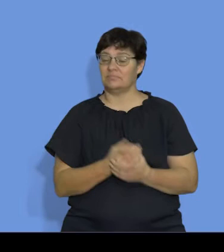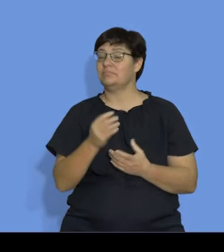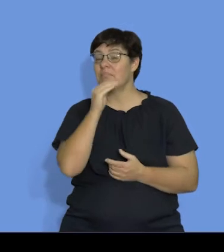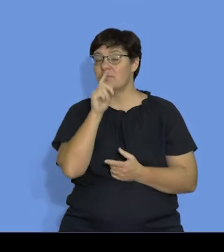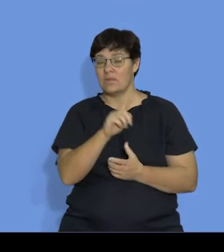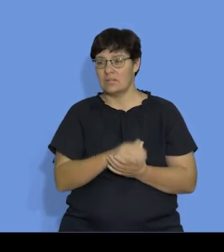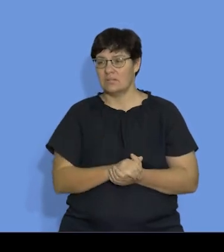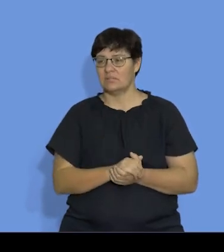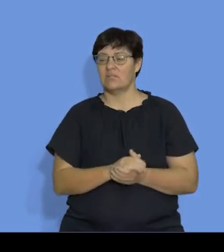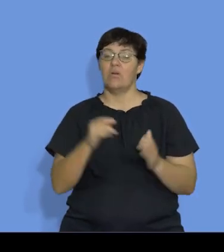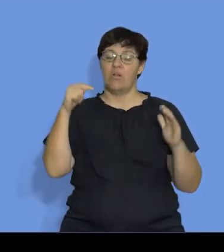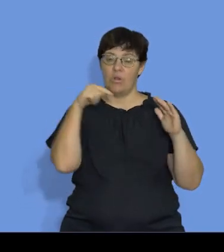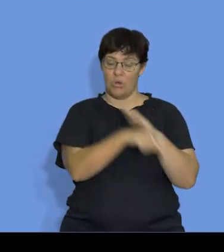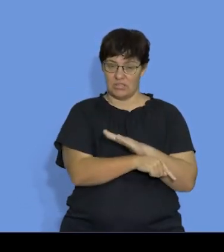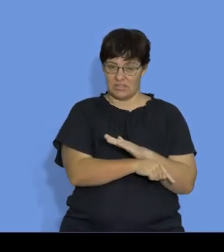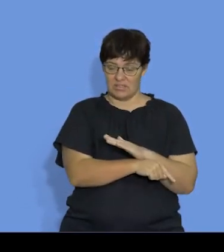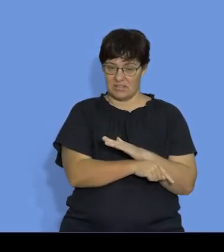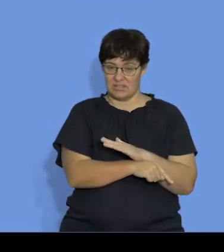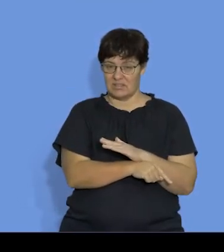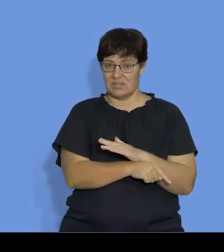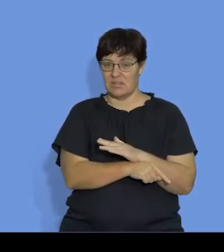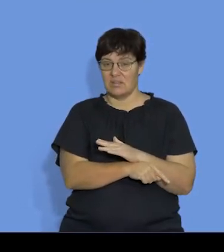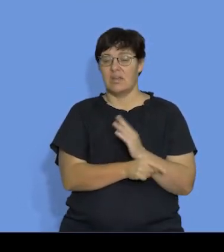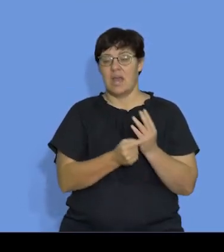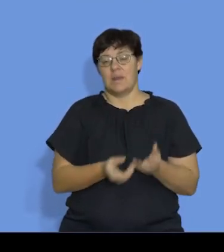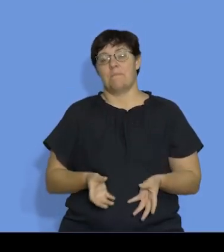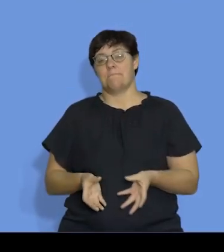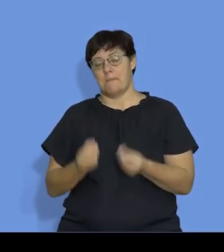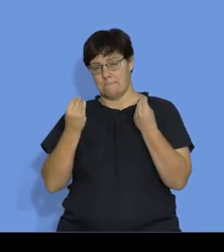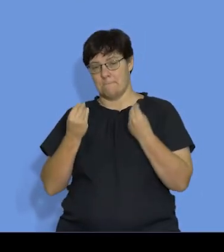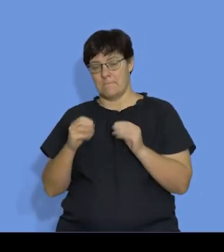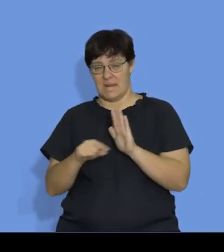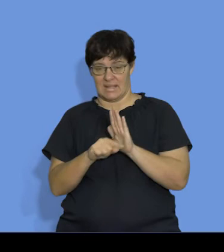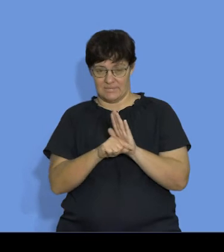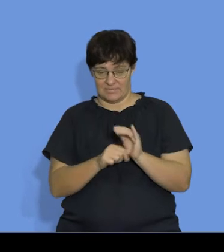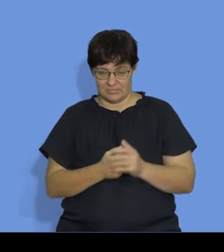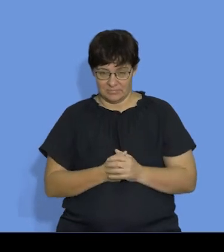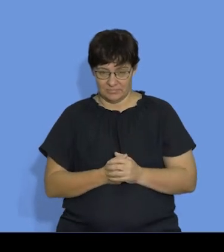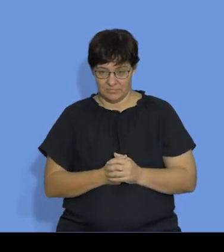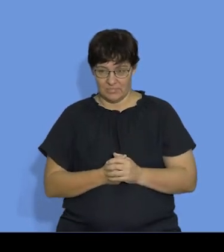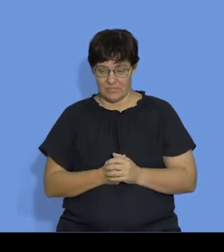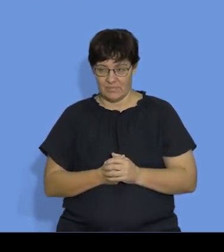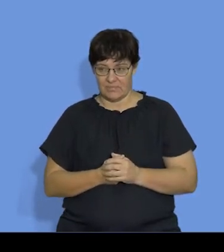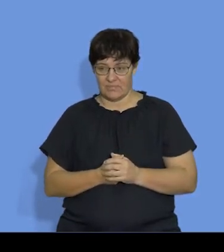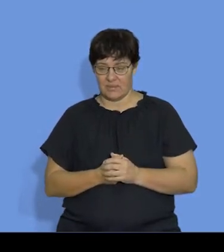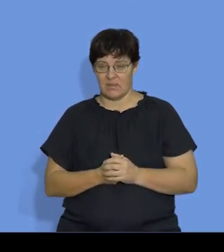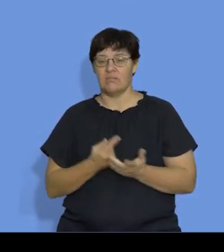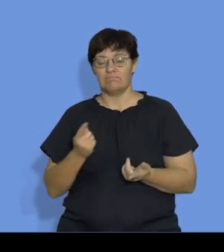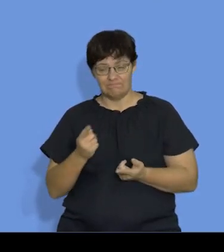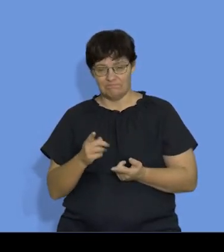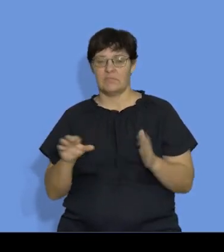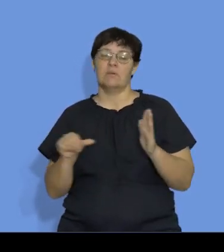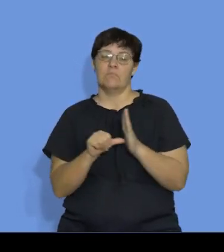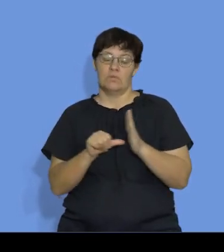with loss as well as the gain of electron. Okay, so that schematic representation becomes very,